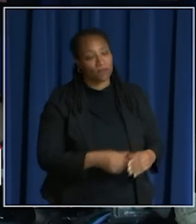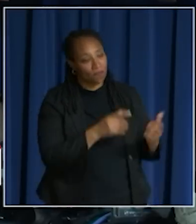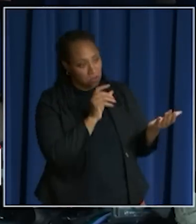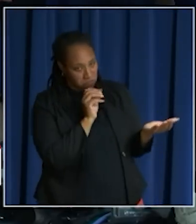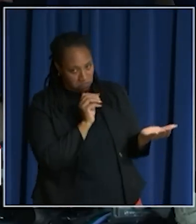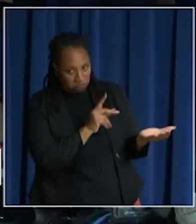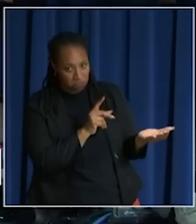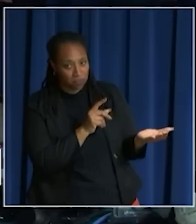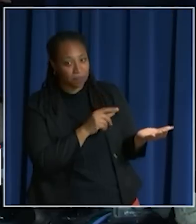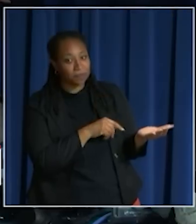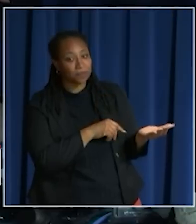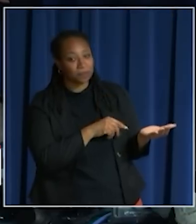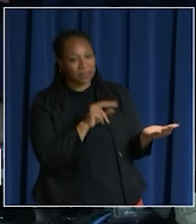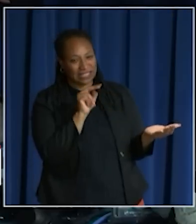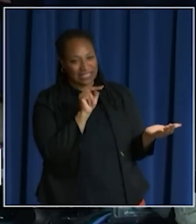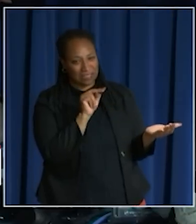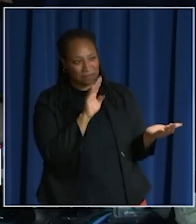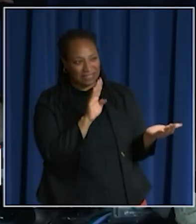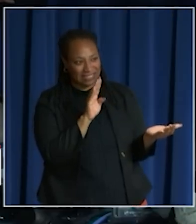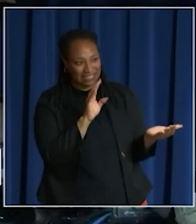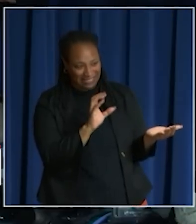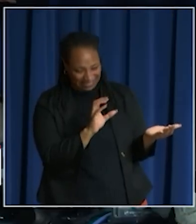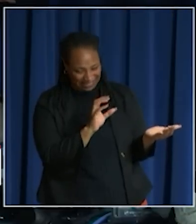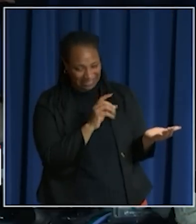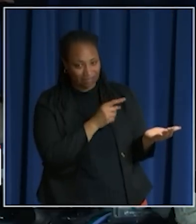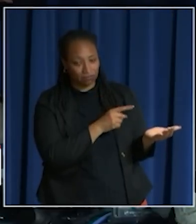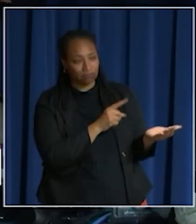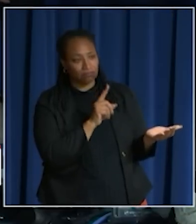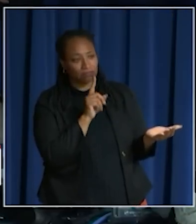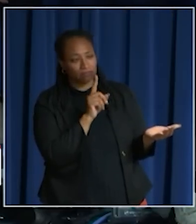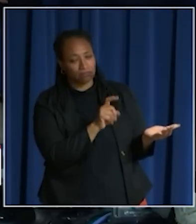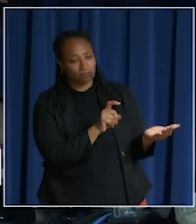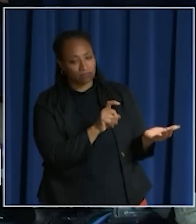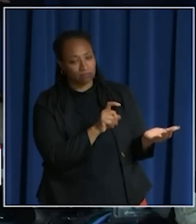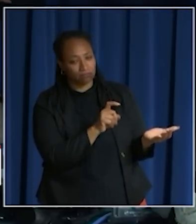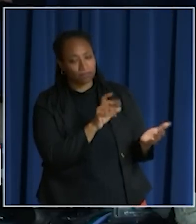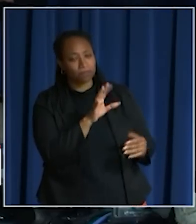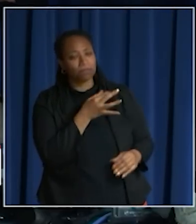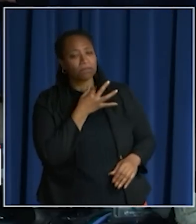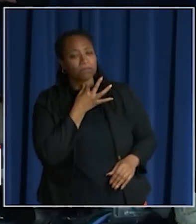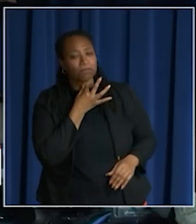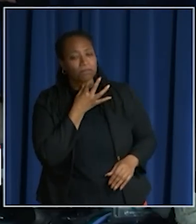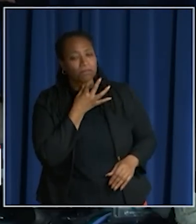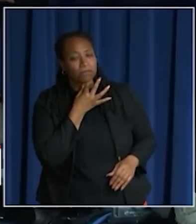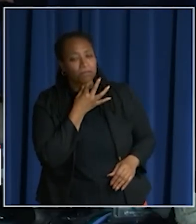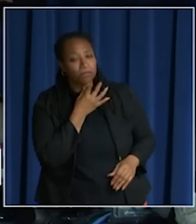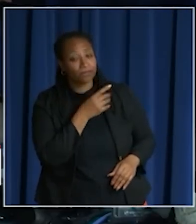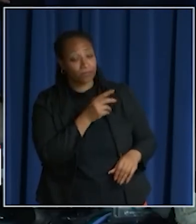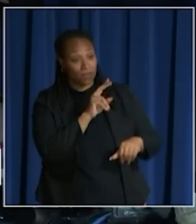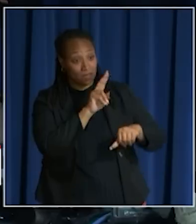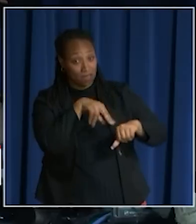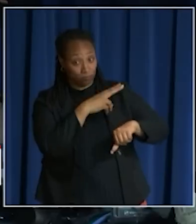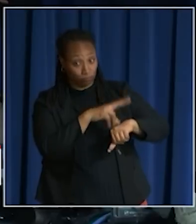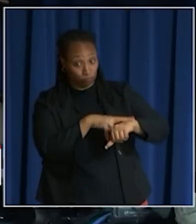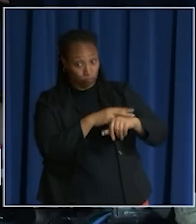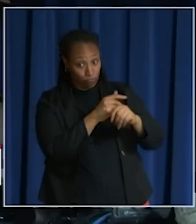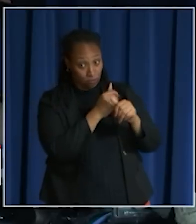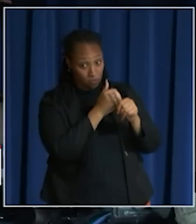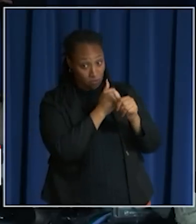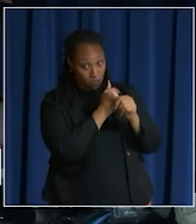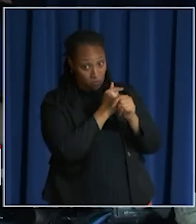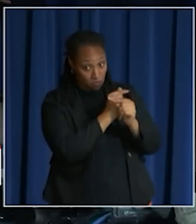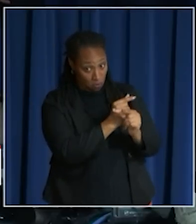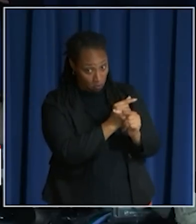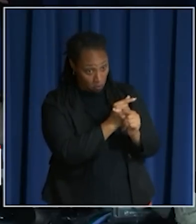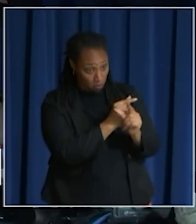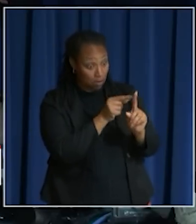they still be fully subject to local regulations when it comes to use of force, body cameras, while under federal control,